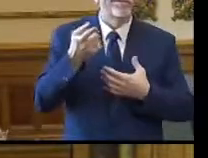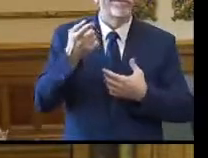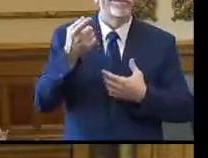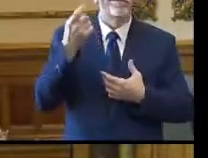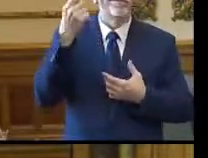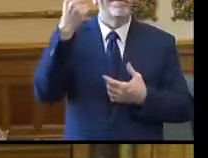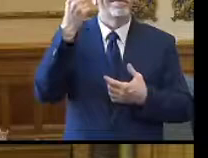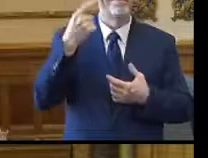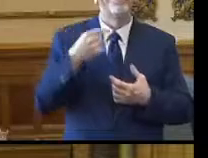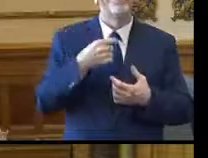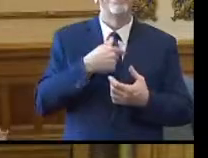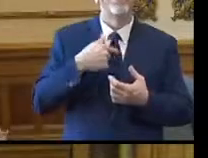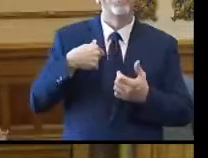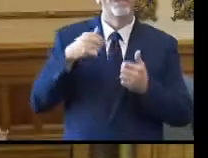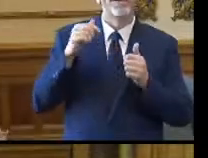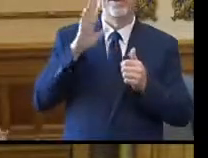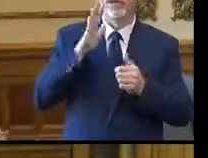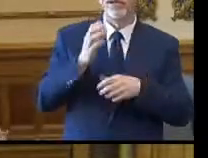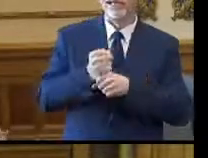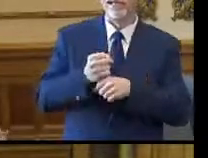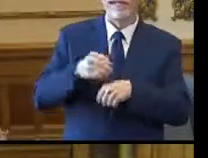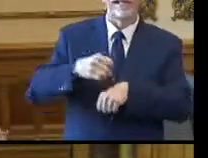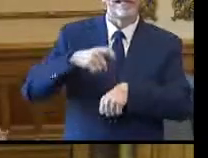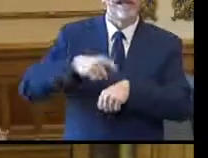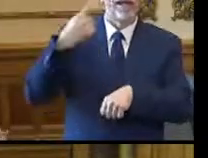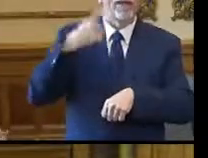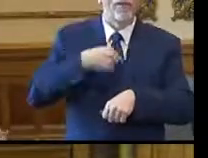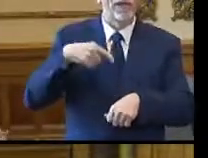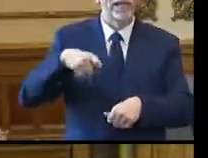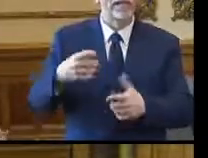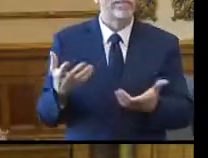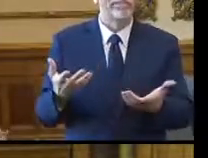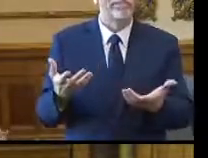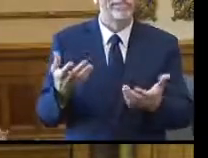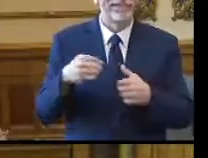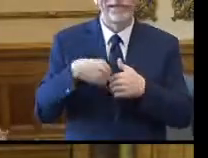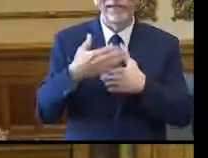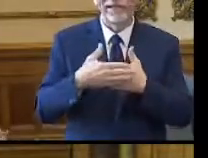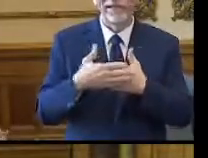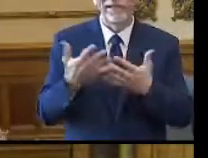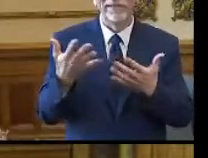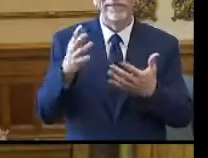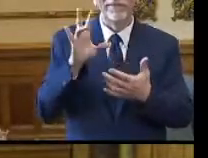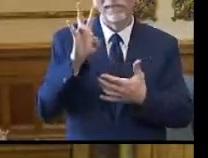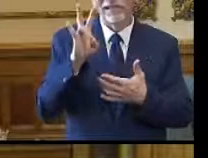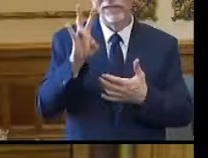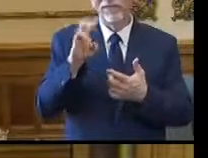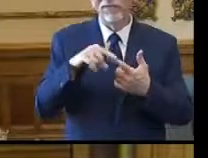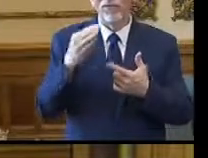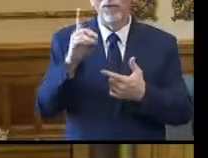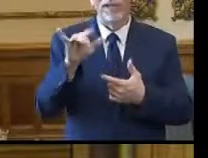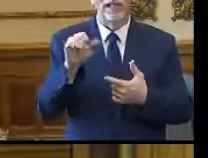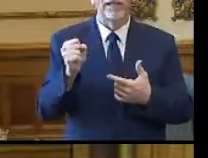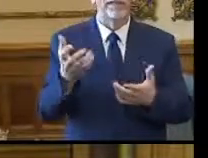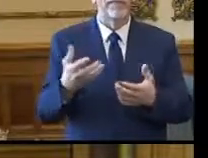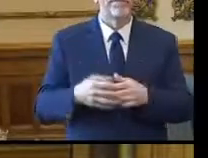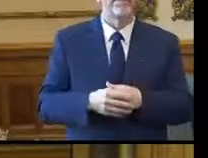that we would be able to get them in time for when we need them within the next 7 to 14 days.